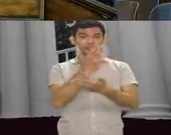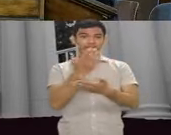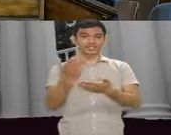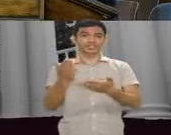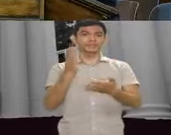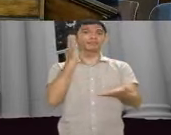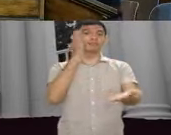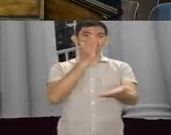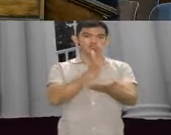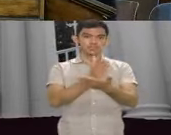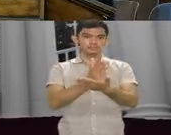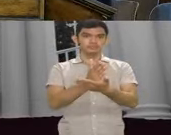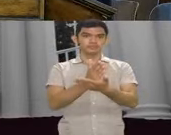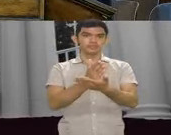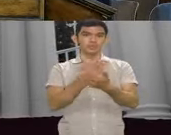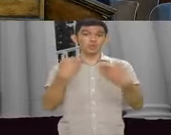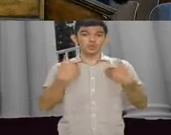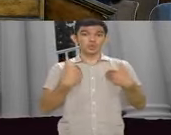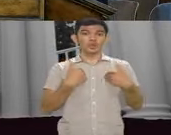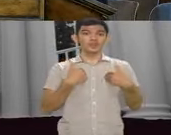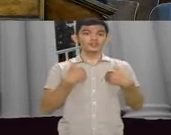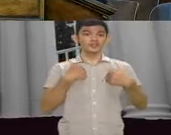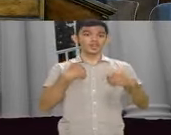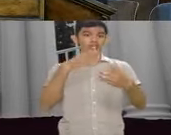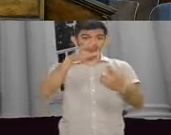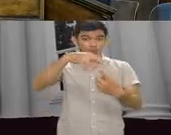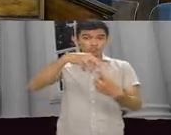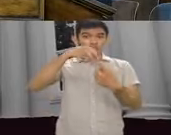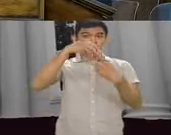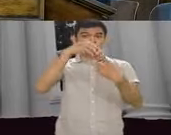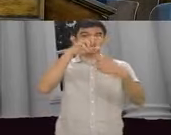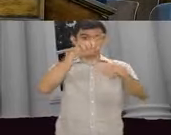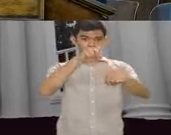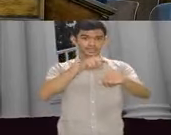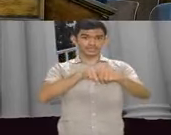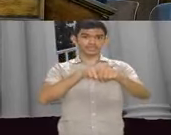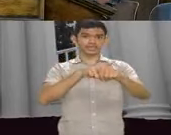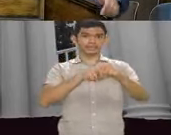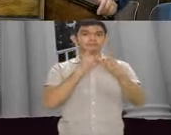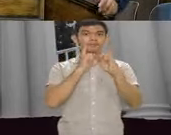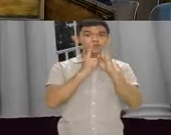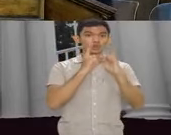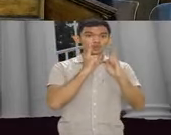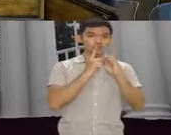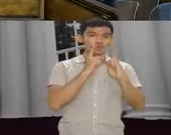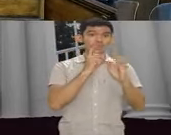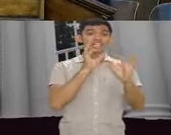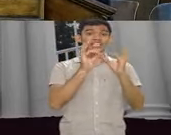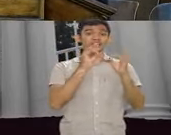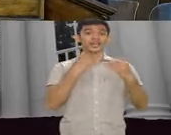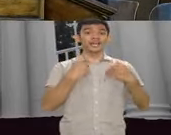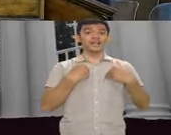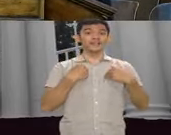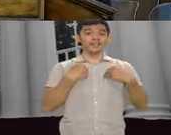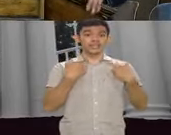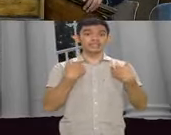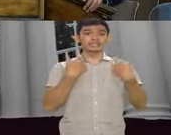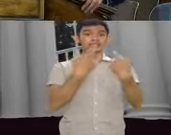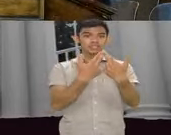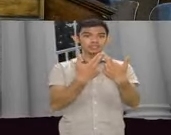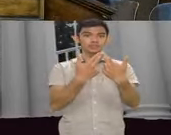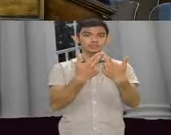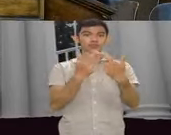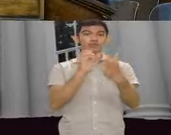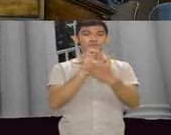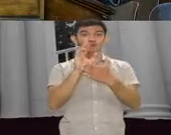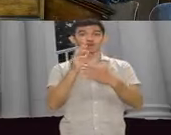connected. You can go just straight into his presence if you are connected, if you are a son.